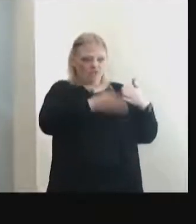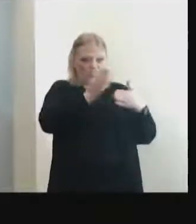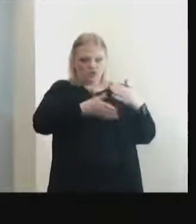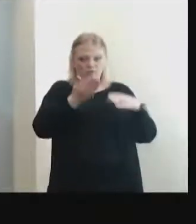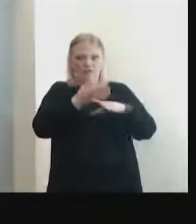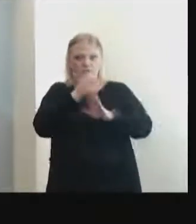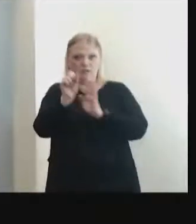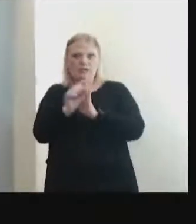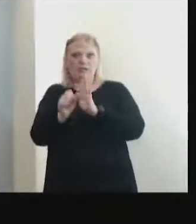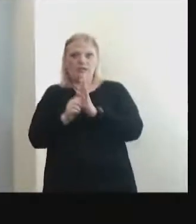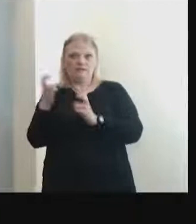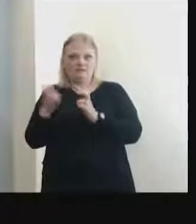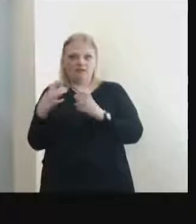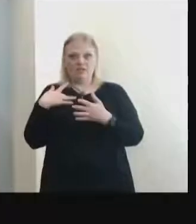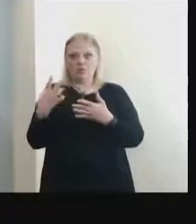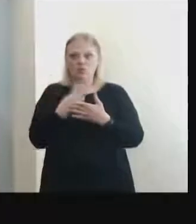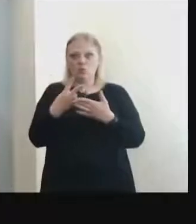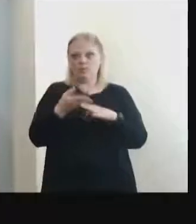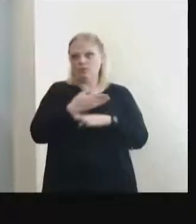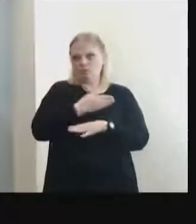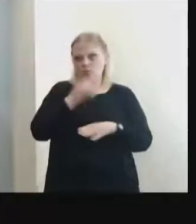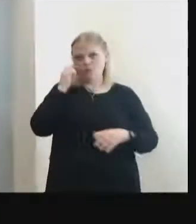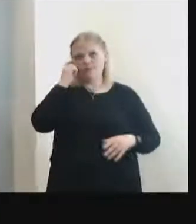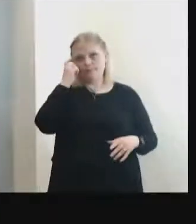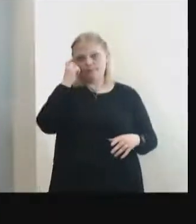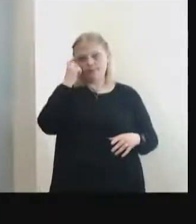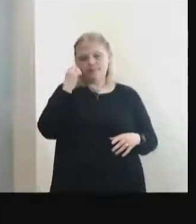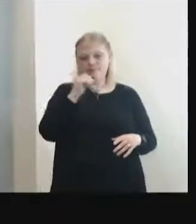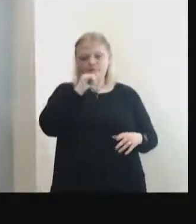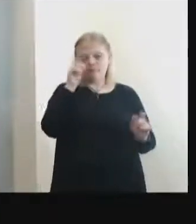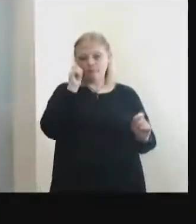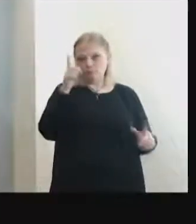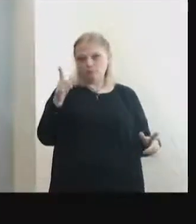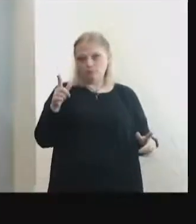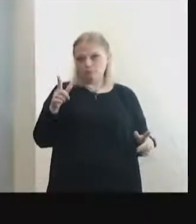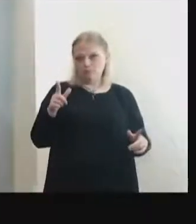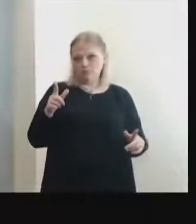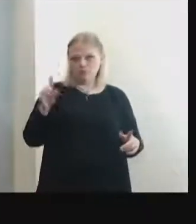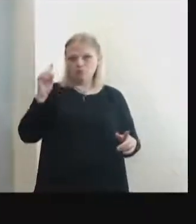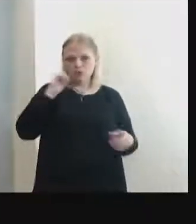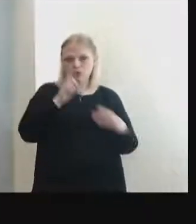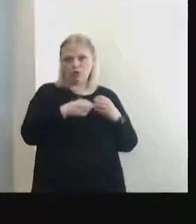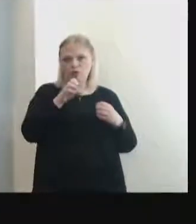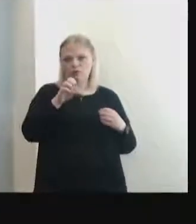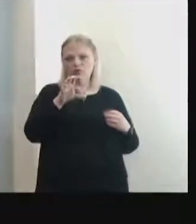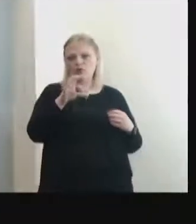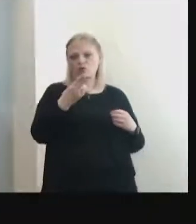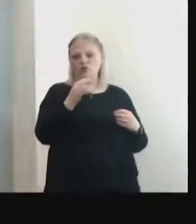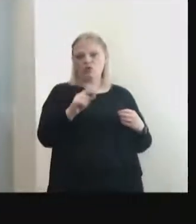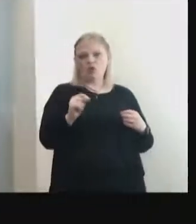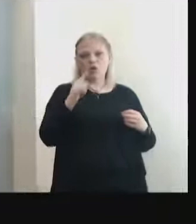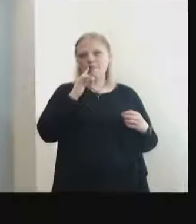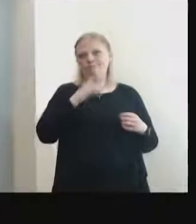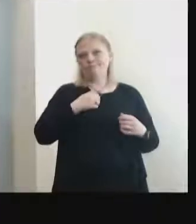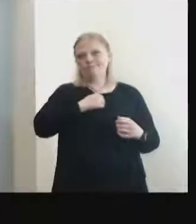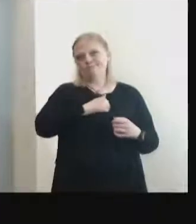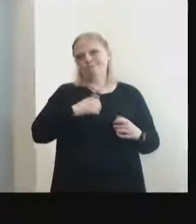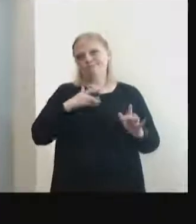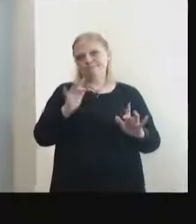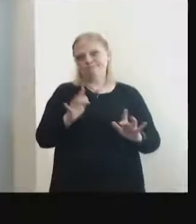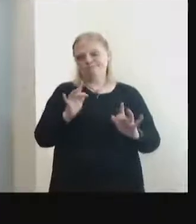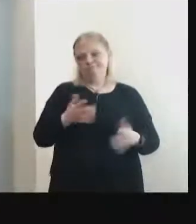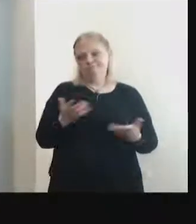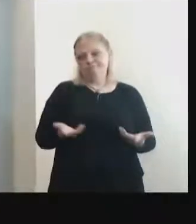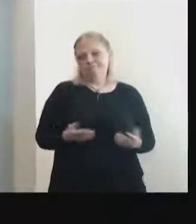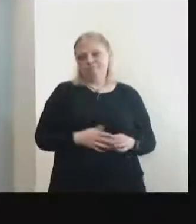the state fair, usually 2 weeks before. I'm not surprised to hear about the Chautauqua County Fair. I feel sorry for the people in Chautauqua